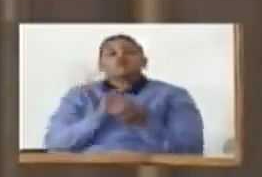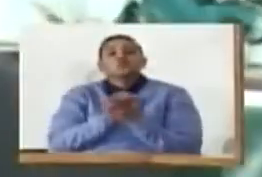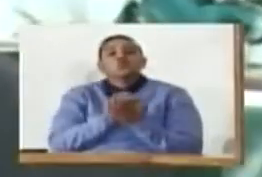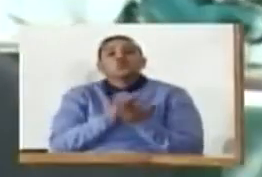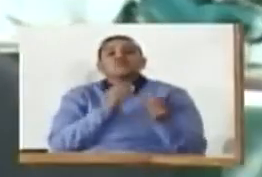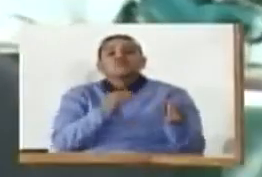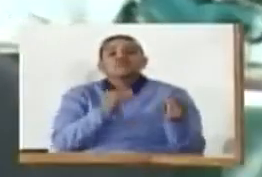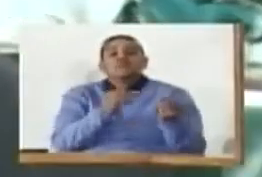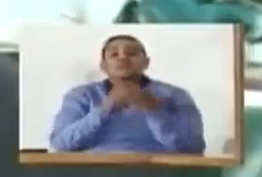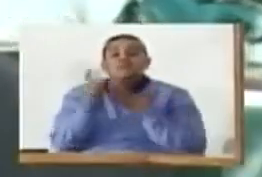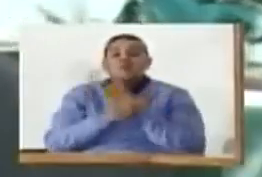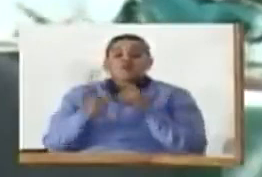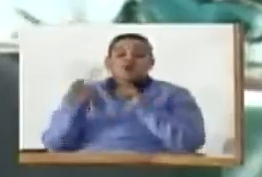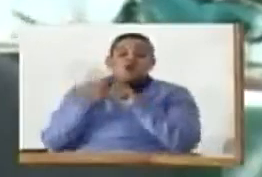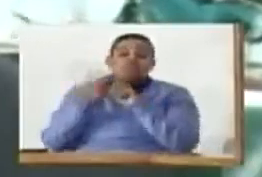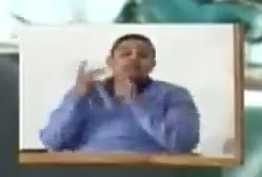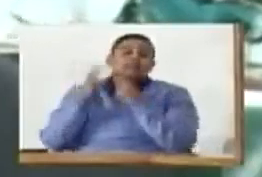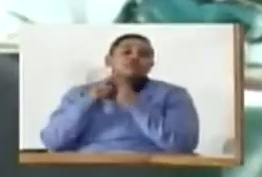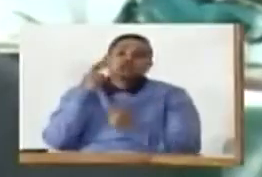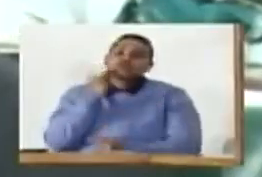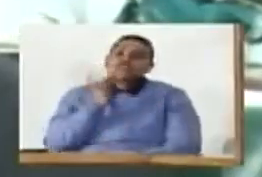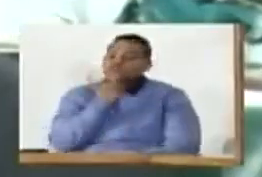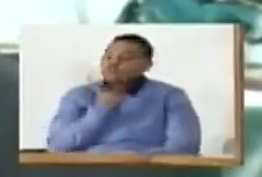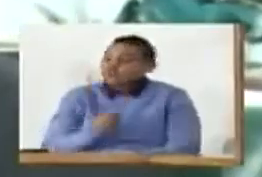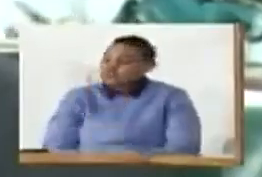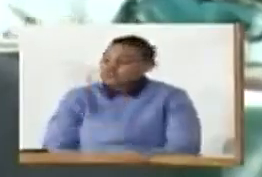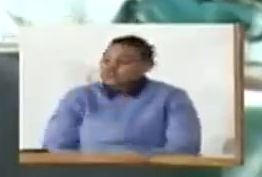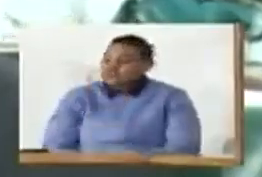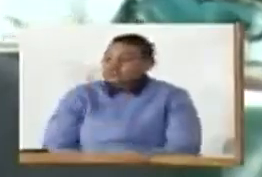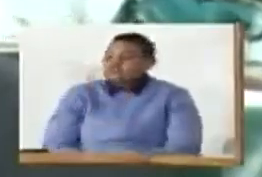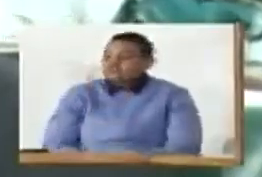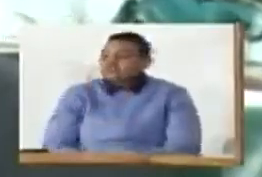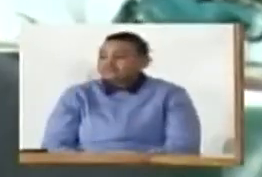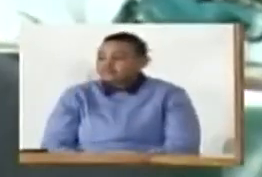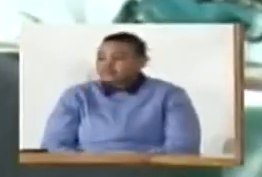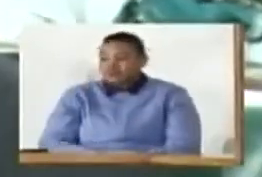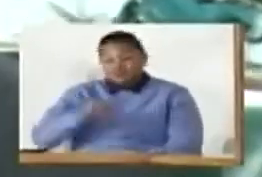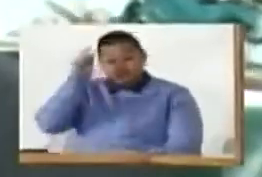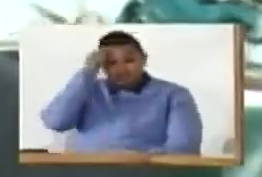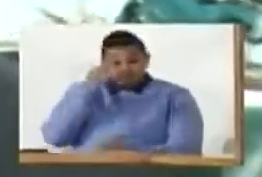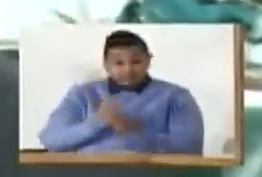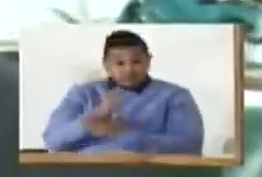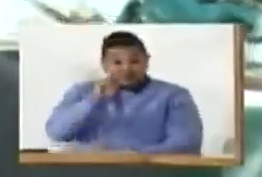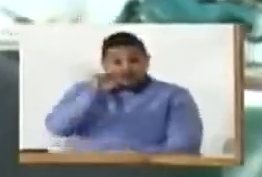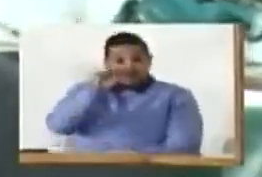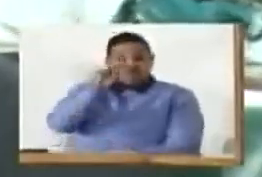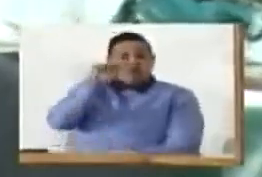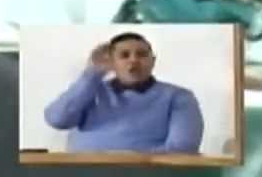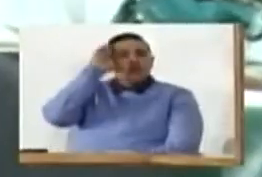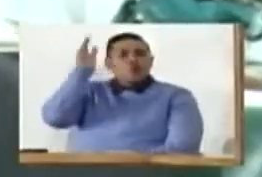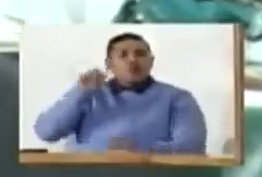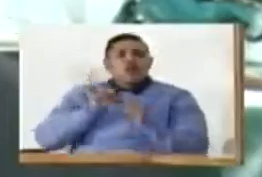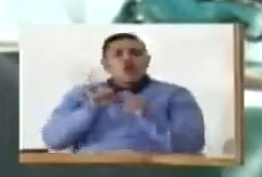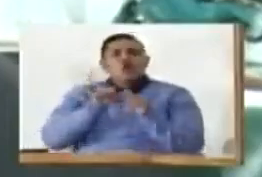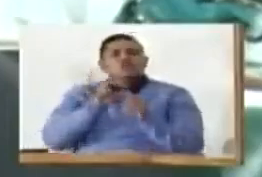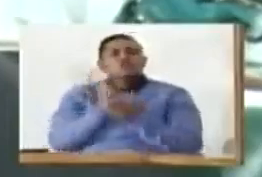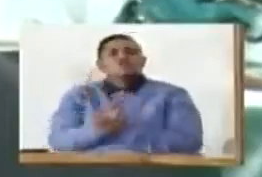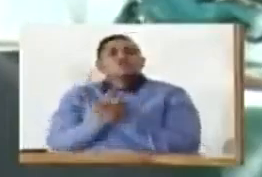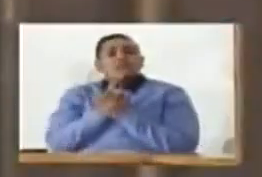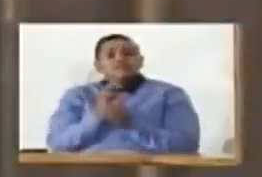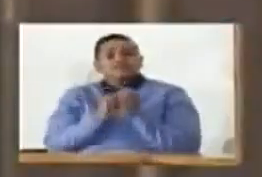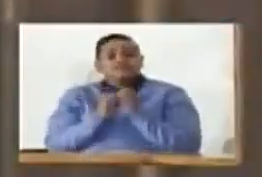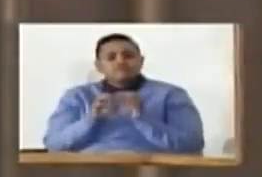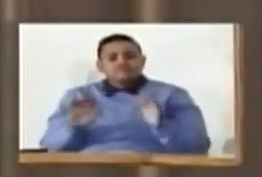programs, hotel and restaurants. The government through RADA will continue the rehabilitation